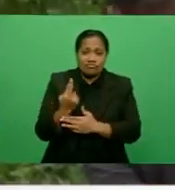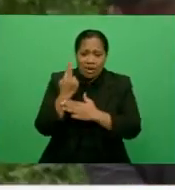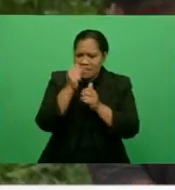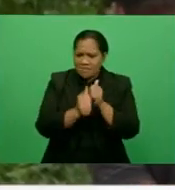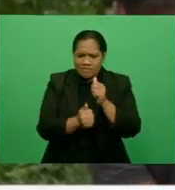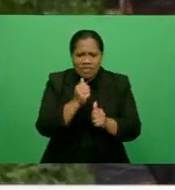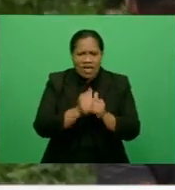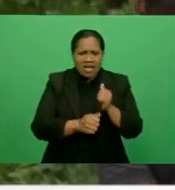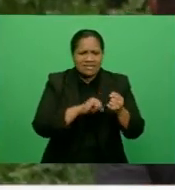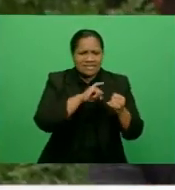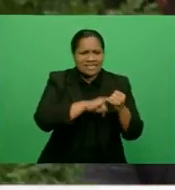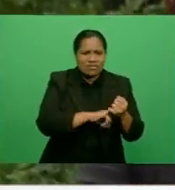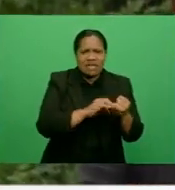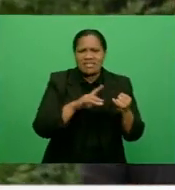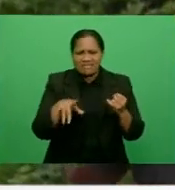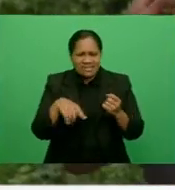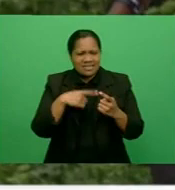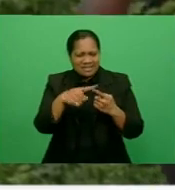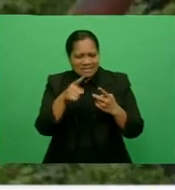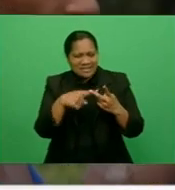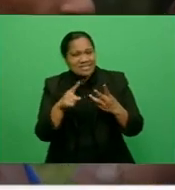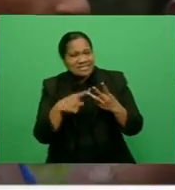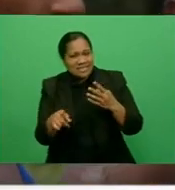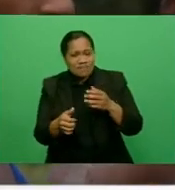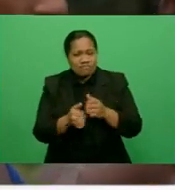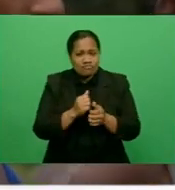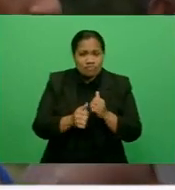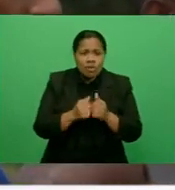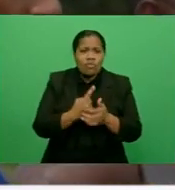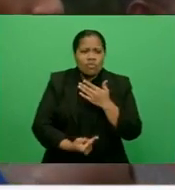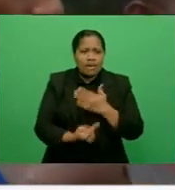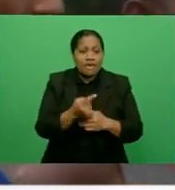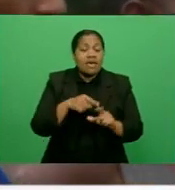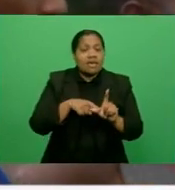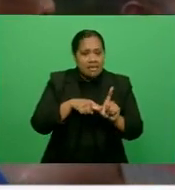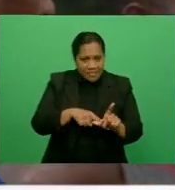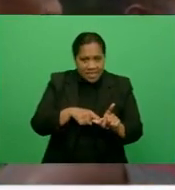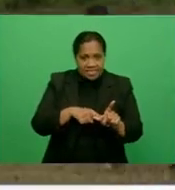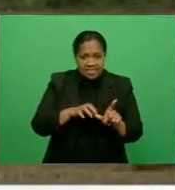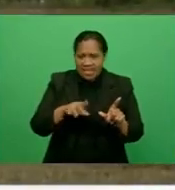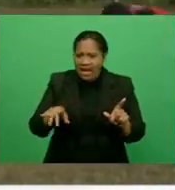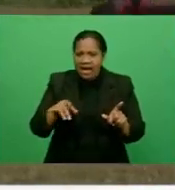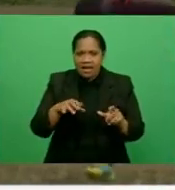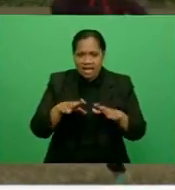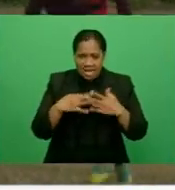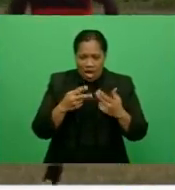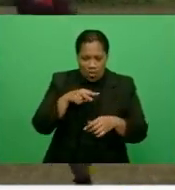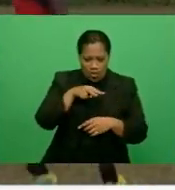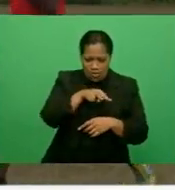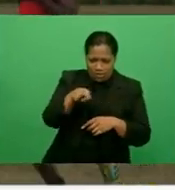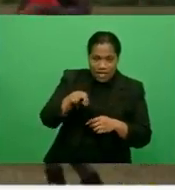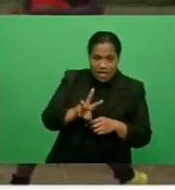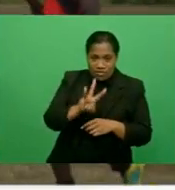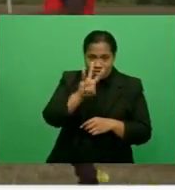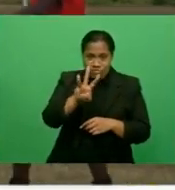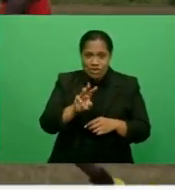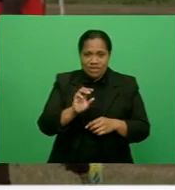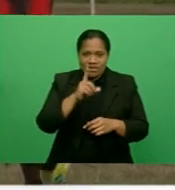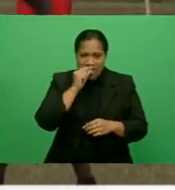Dangi, Isoa Tambu and Kavikini Tambu Yamadhiya will be looking to these three to spark the team.